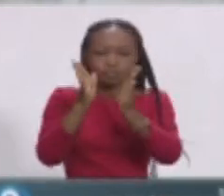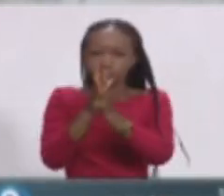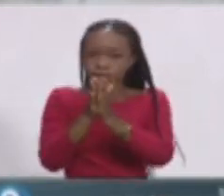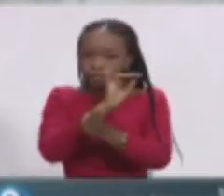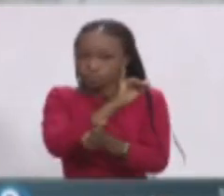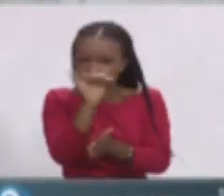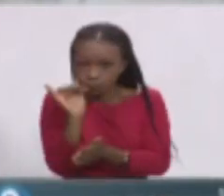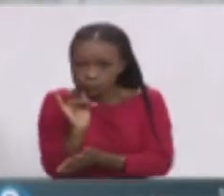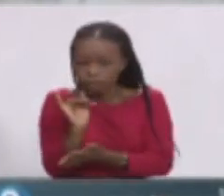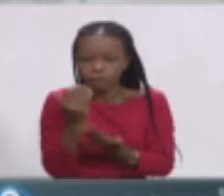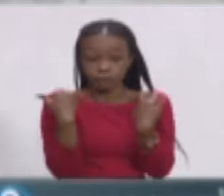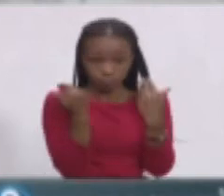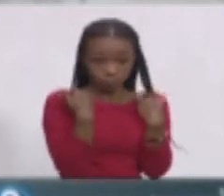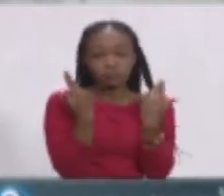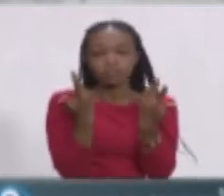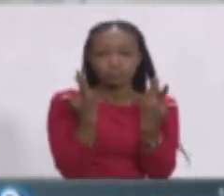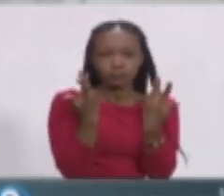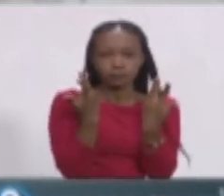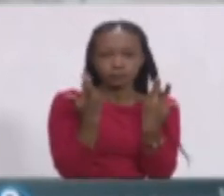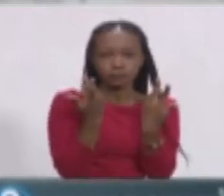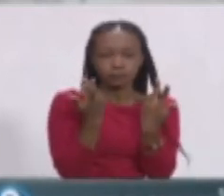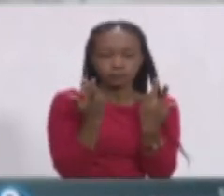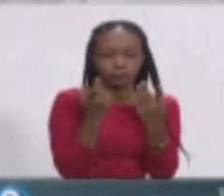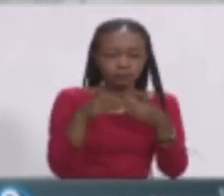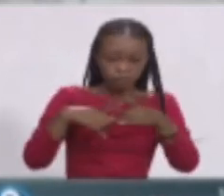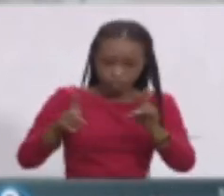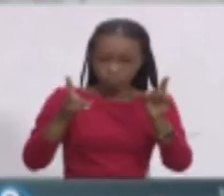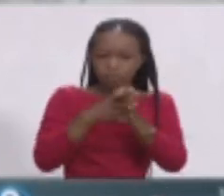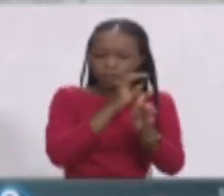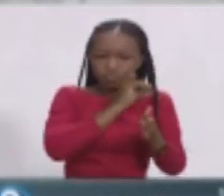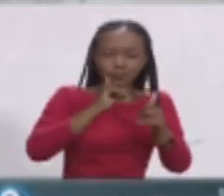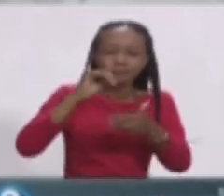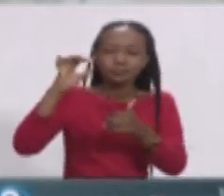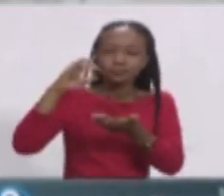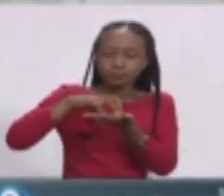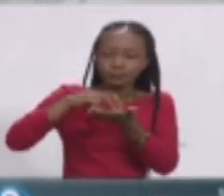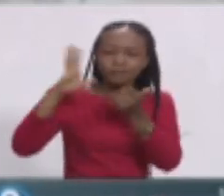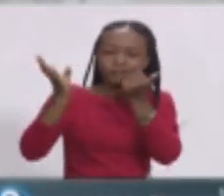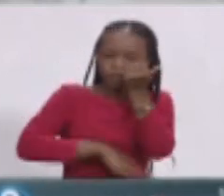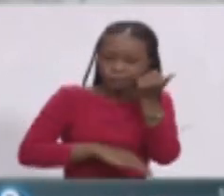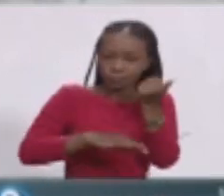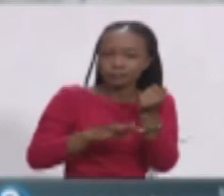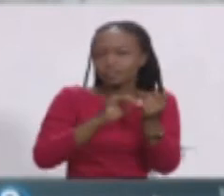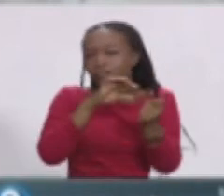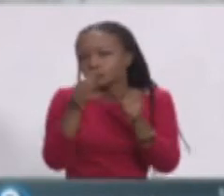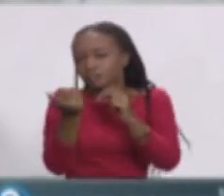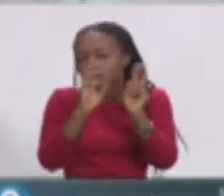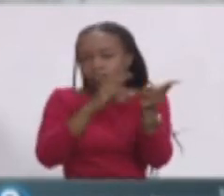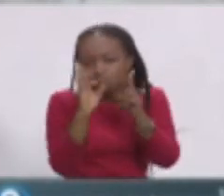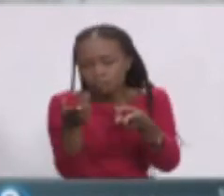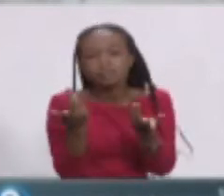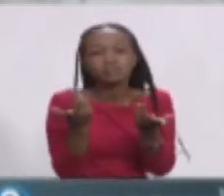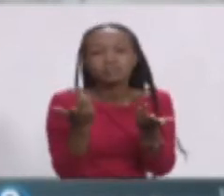extremely, extremely unwell. The rest of you, you have to learn to take care of yourselves. How do you take care of yourselves? What